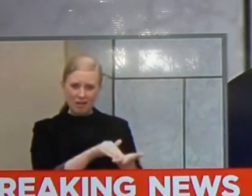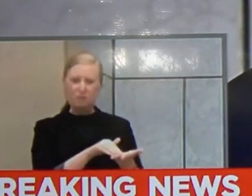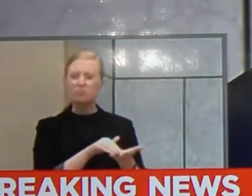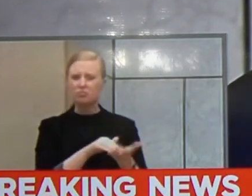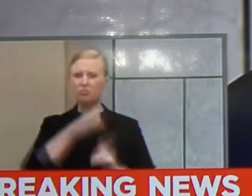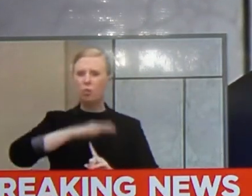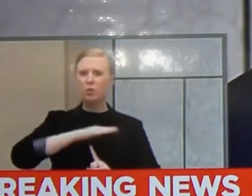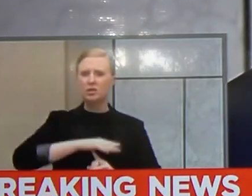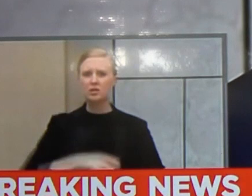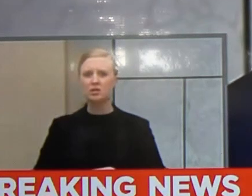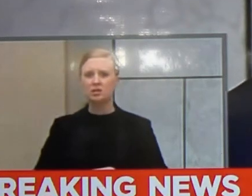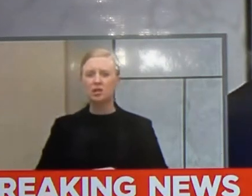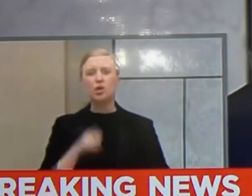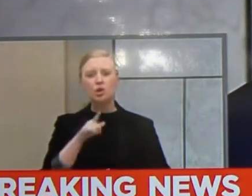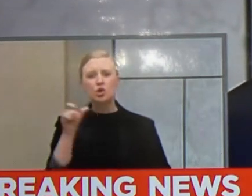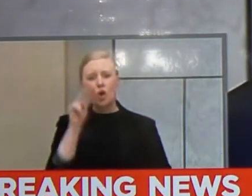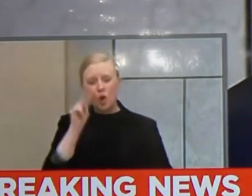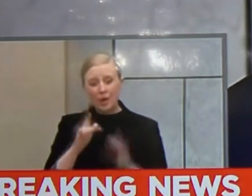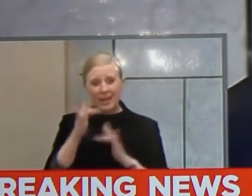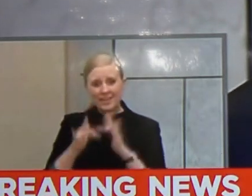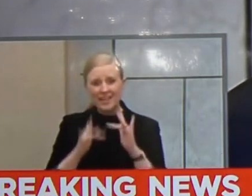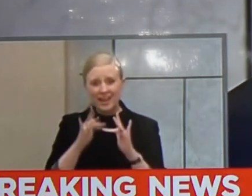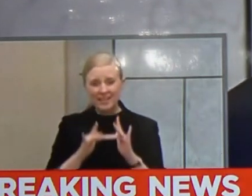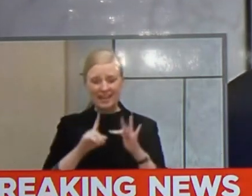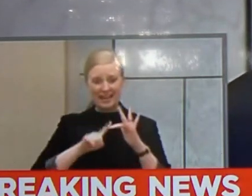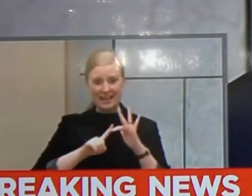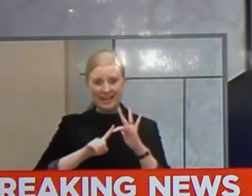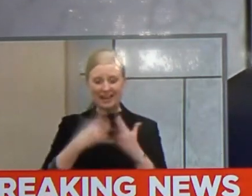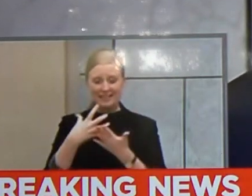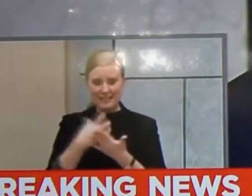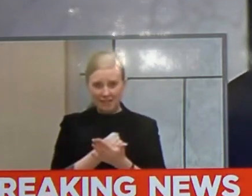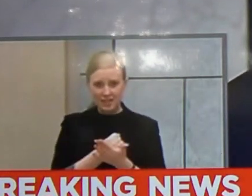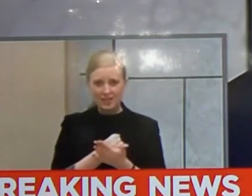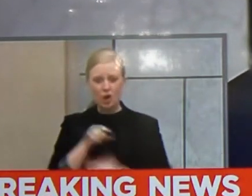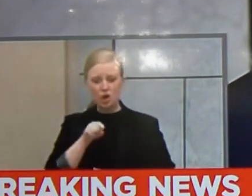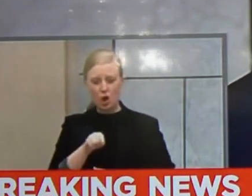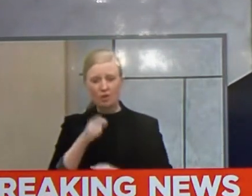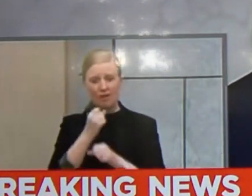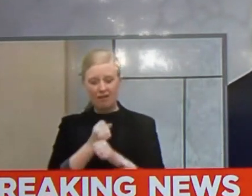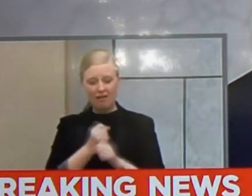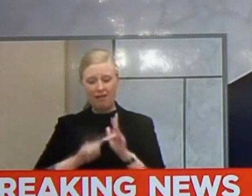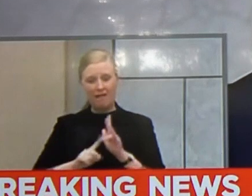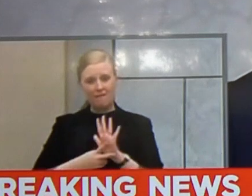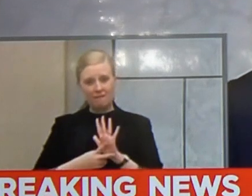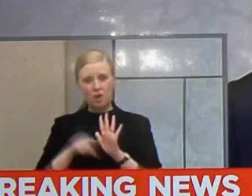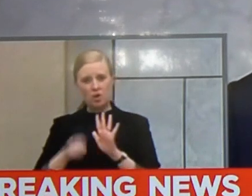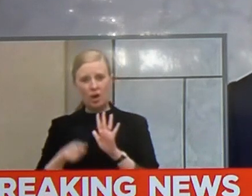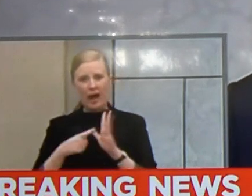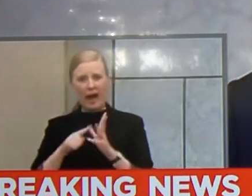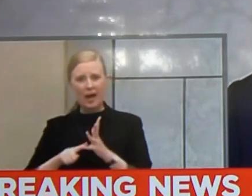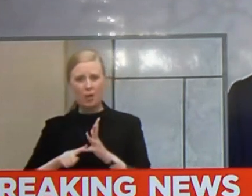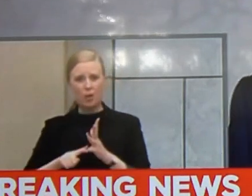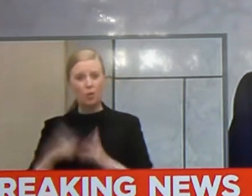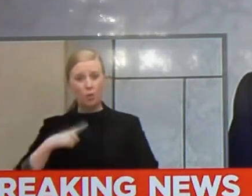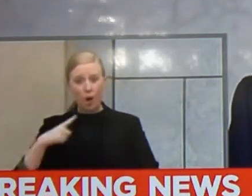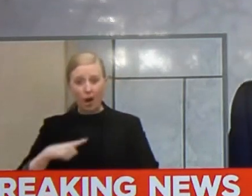esafety.gov.au. Your children will be online more than they ever have been. And that means they are at risk more often than they ever